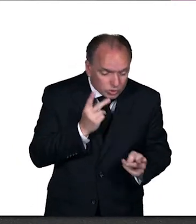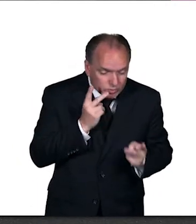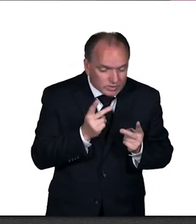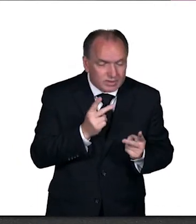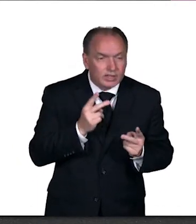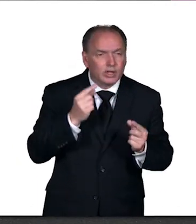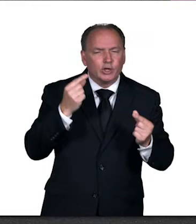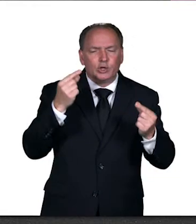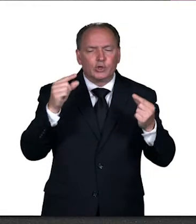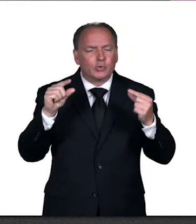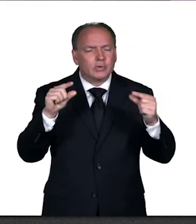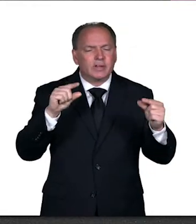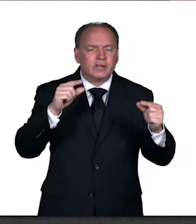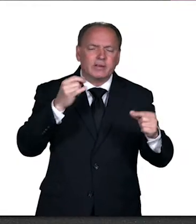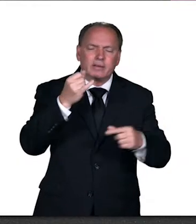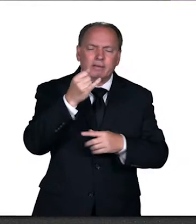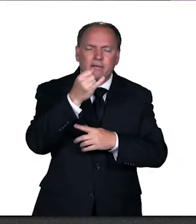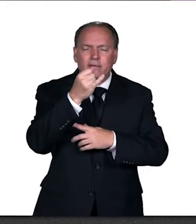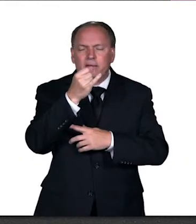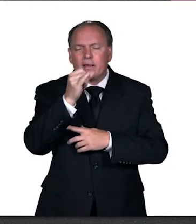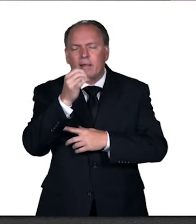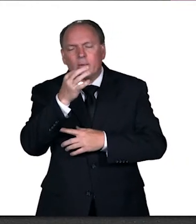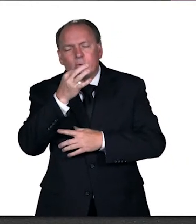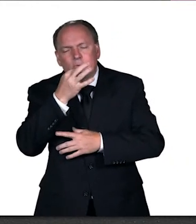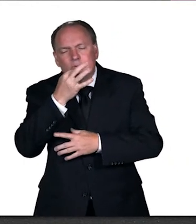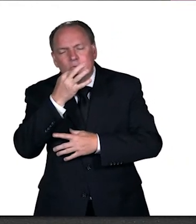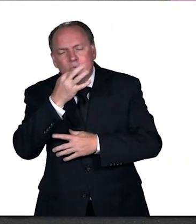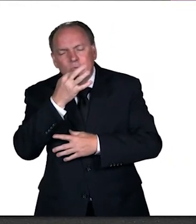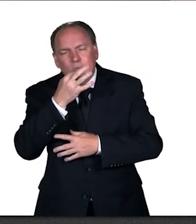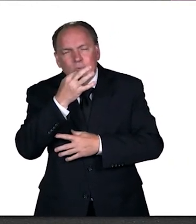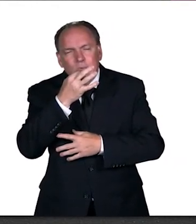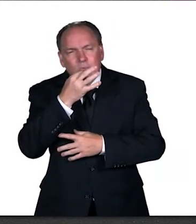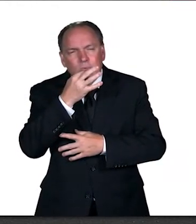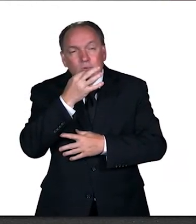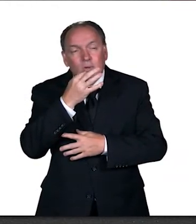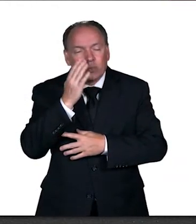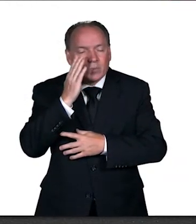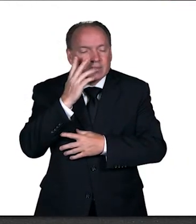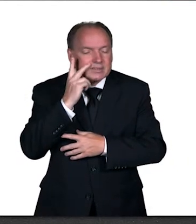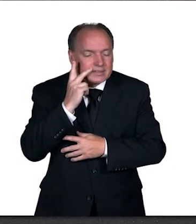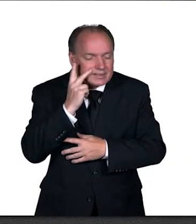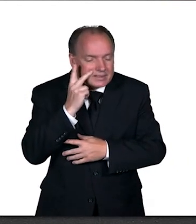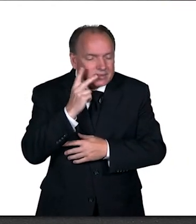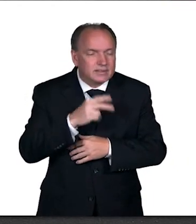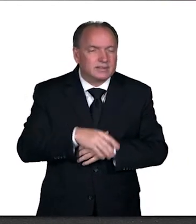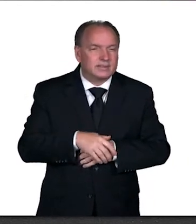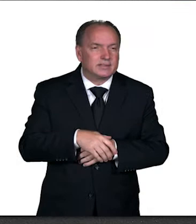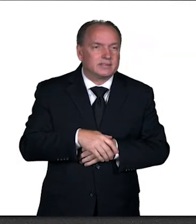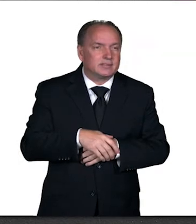of green, but bright yellow petals are yet to be seen.